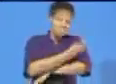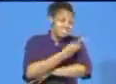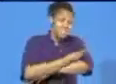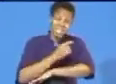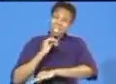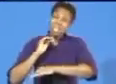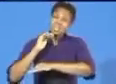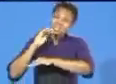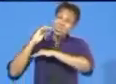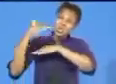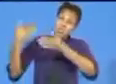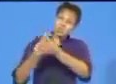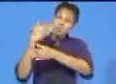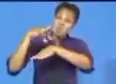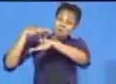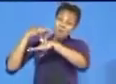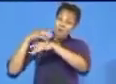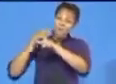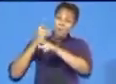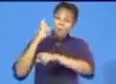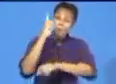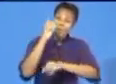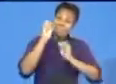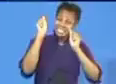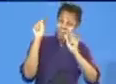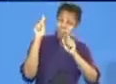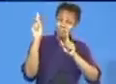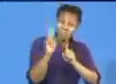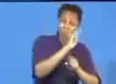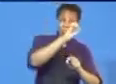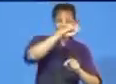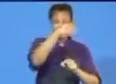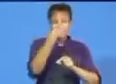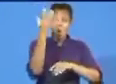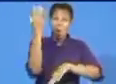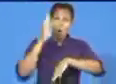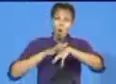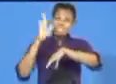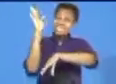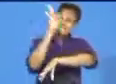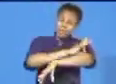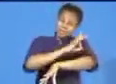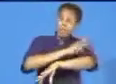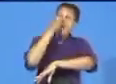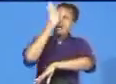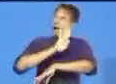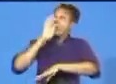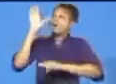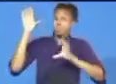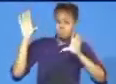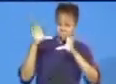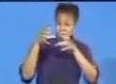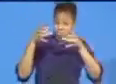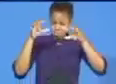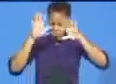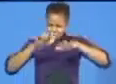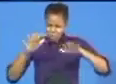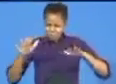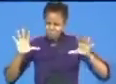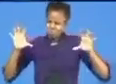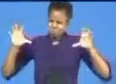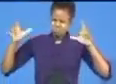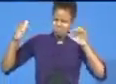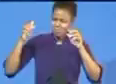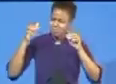the earth made new from one Sabbath to another, on the seventh day, God and His children will have on